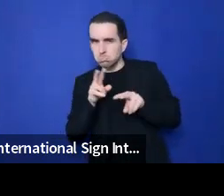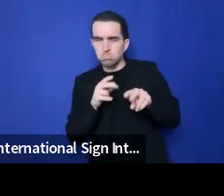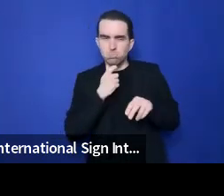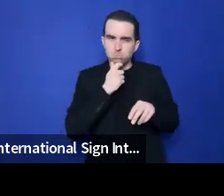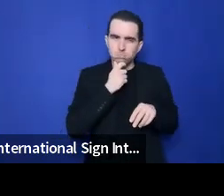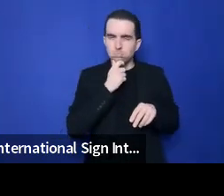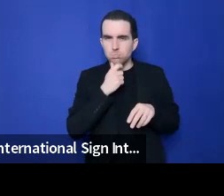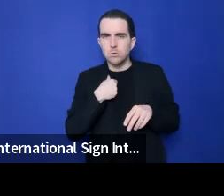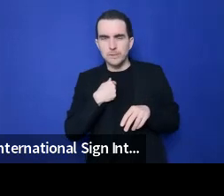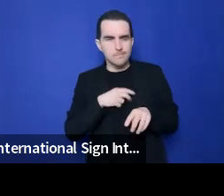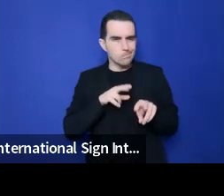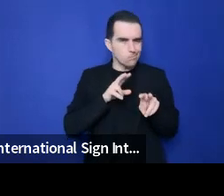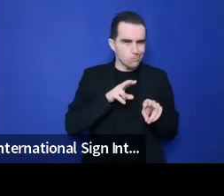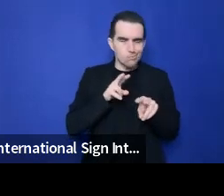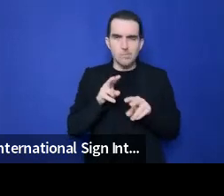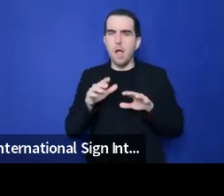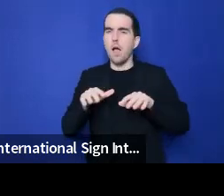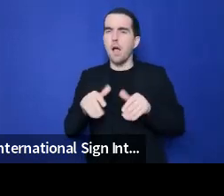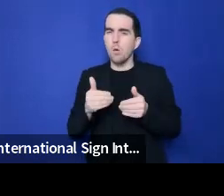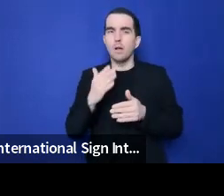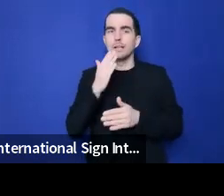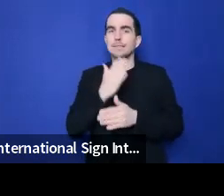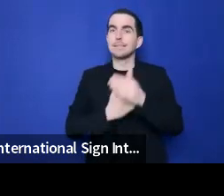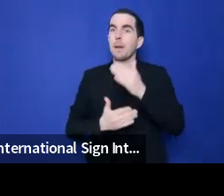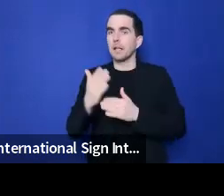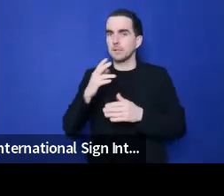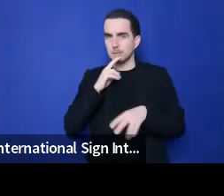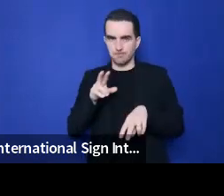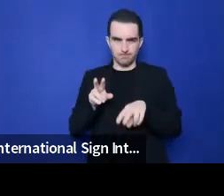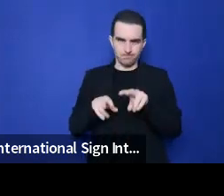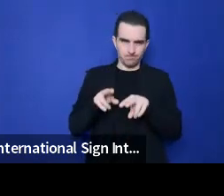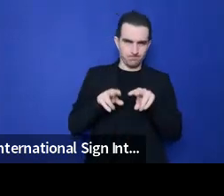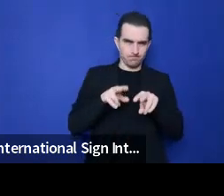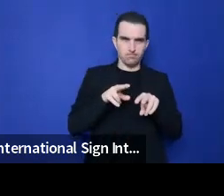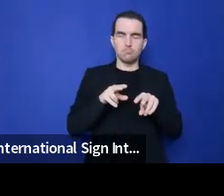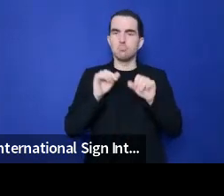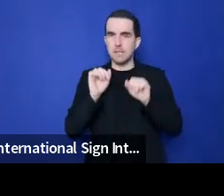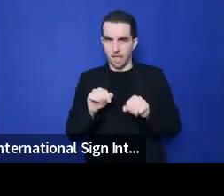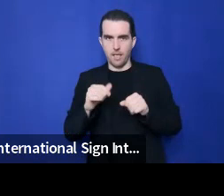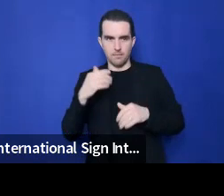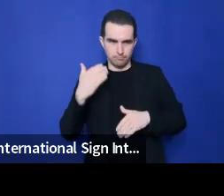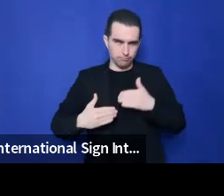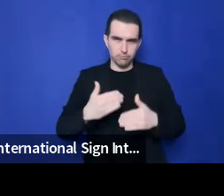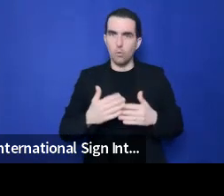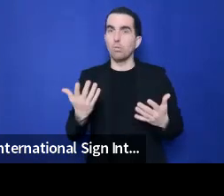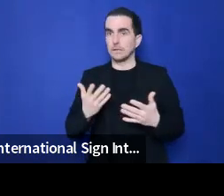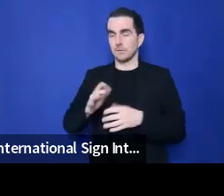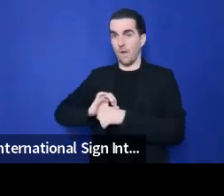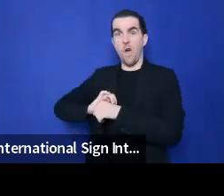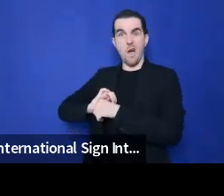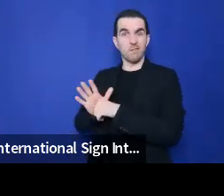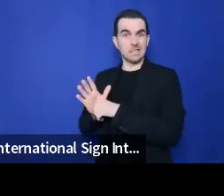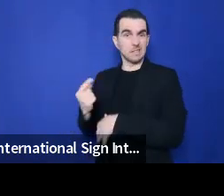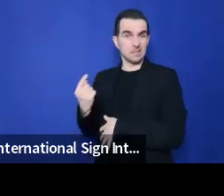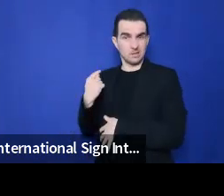the COVID-19 as a first step. And we saw that indeed it has been very difficult for countries that did not have disability